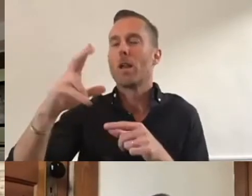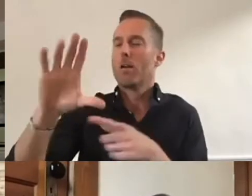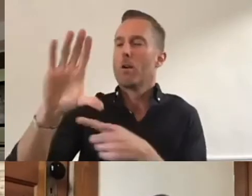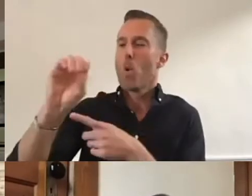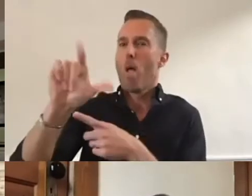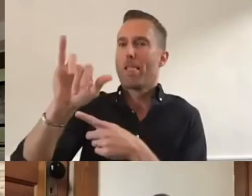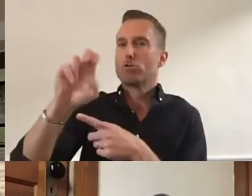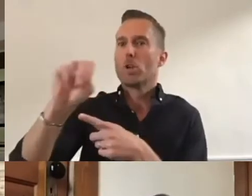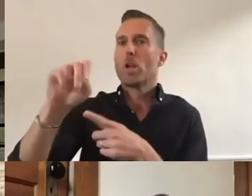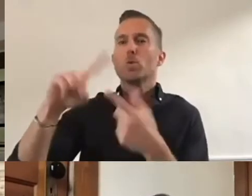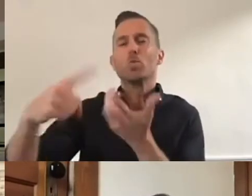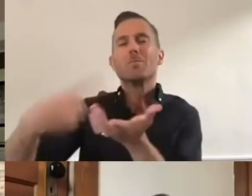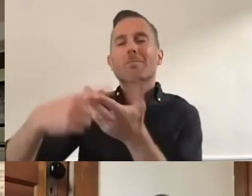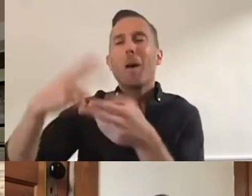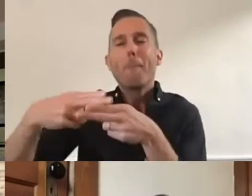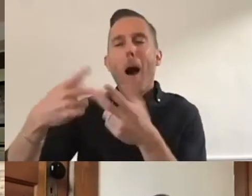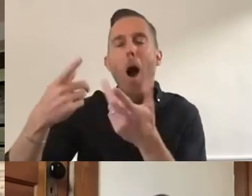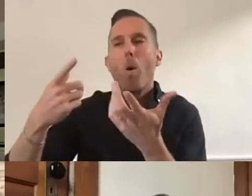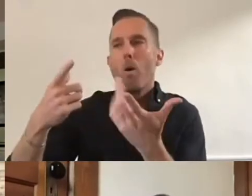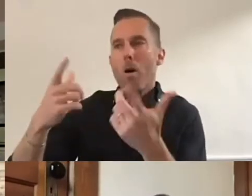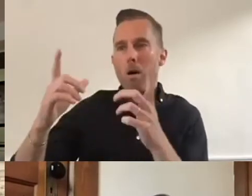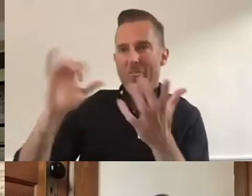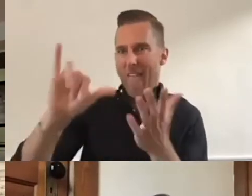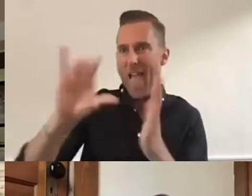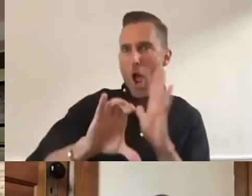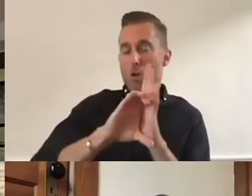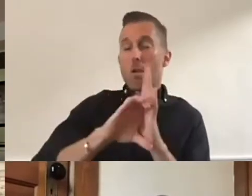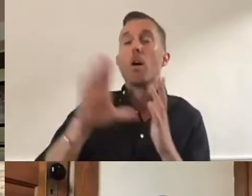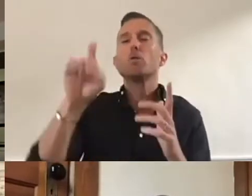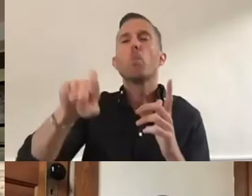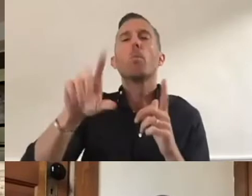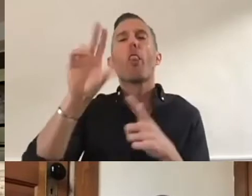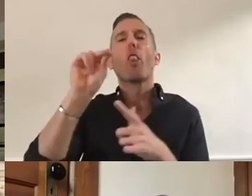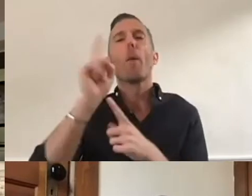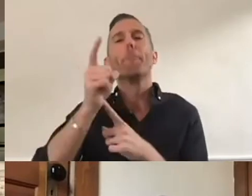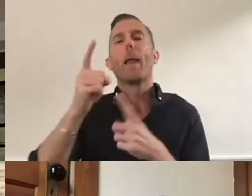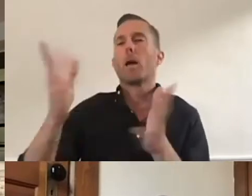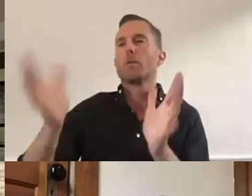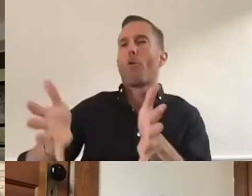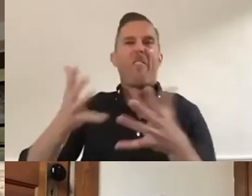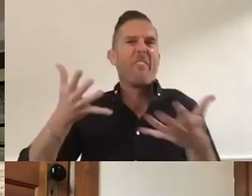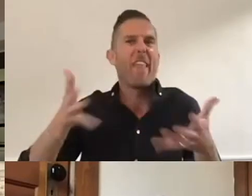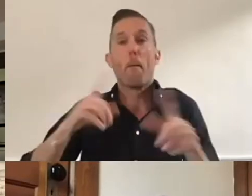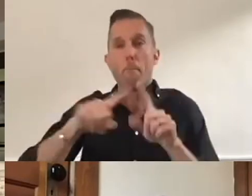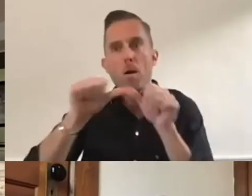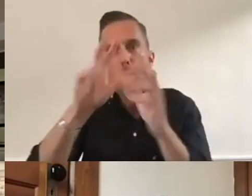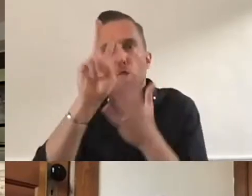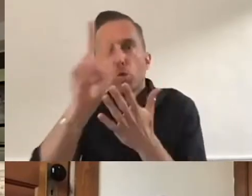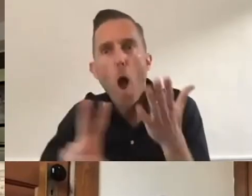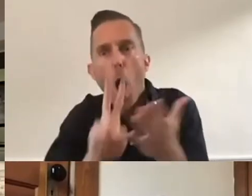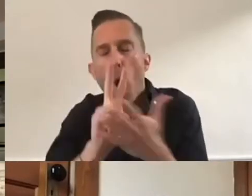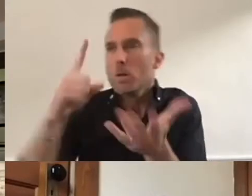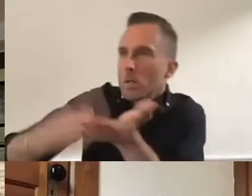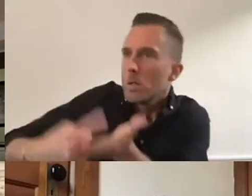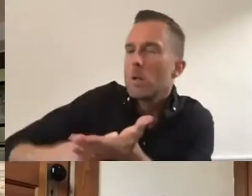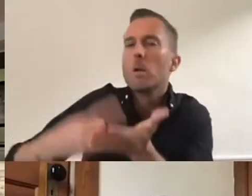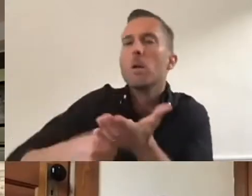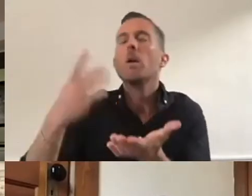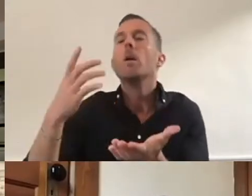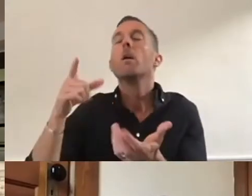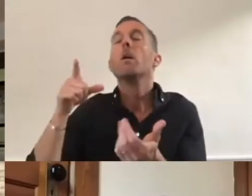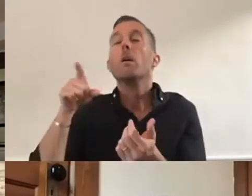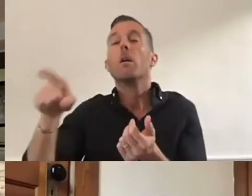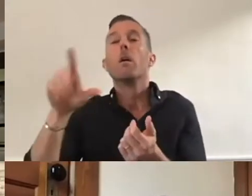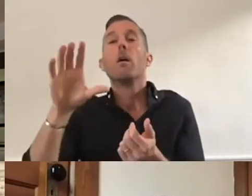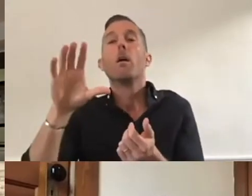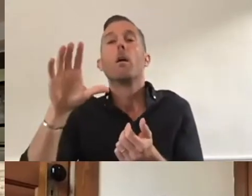supposed to be a 30-minute call, and it lasted almost 2 hours. And they wanted to make sure, the writers, they knew they were going to introduce